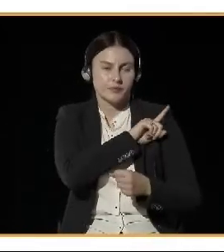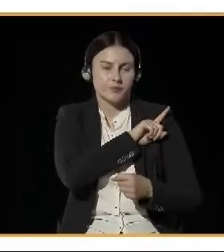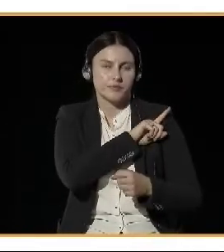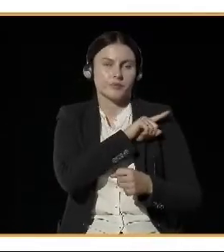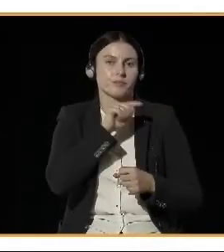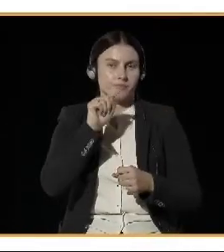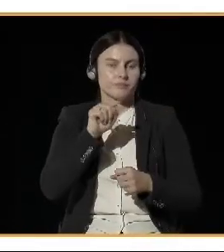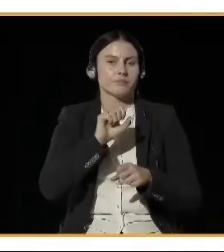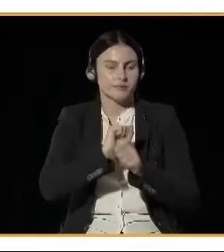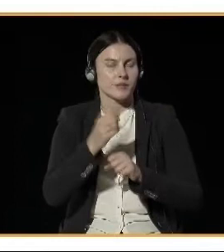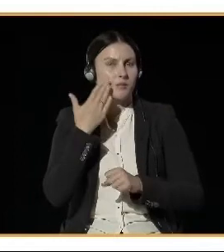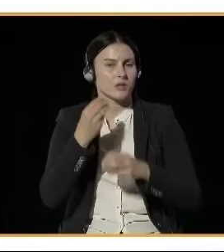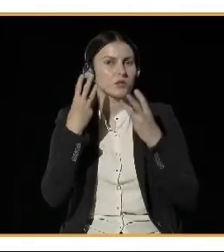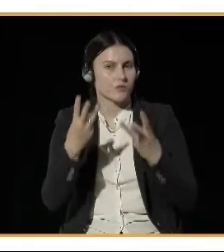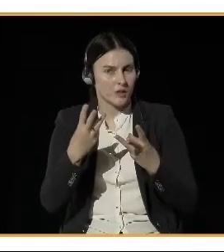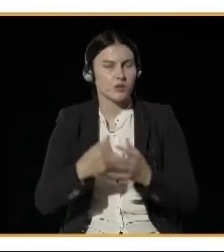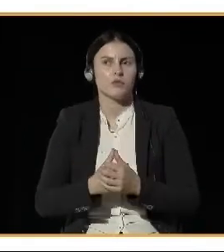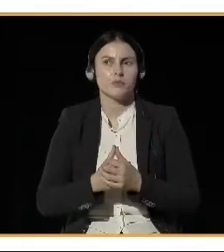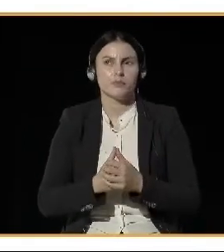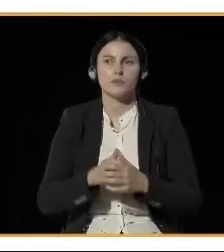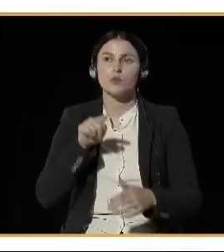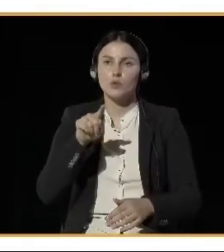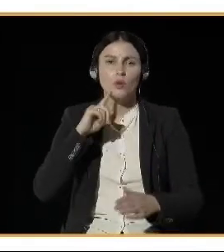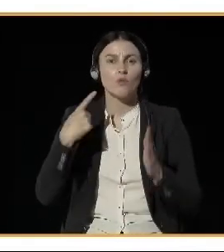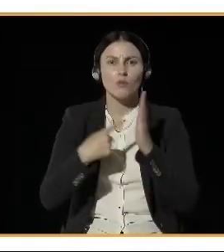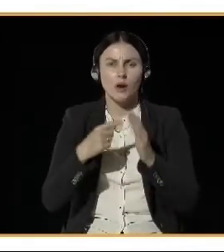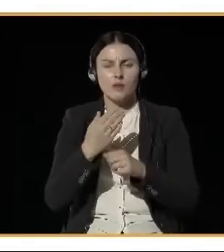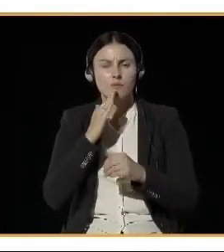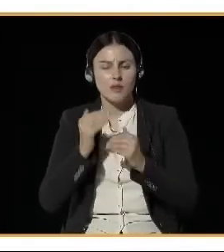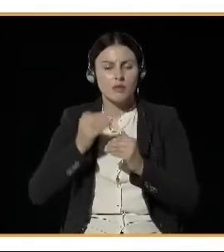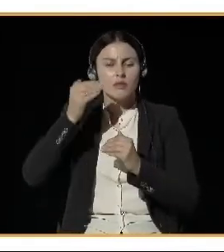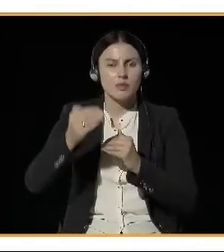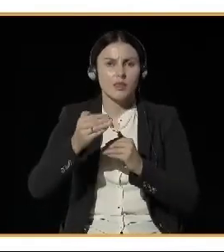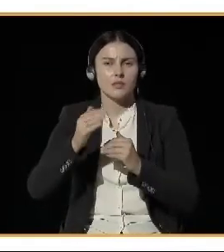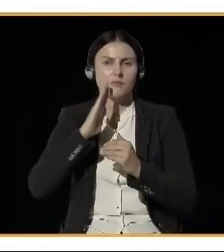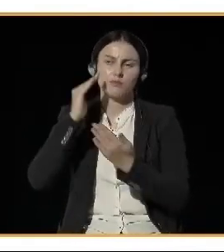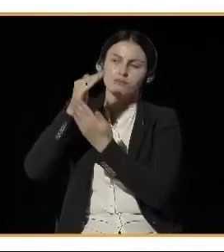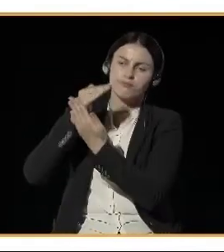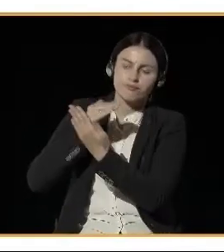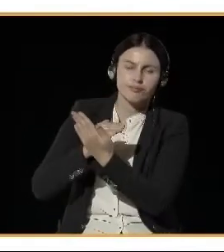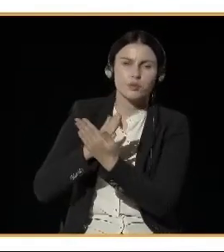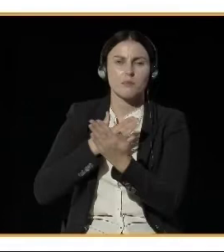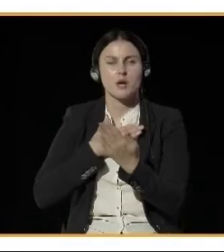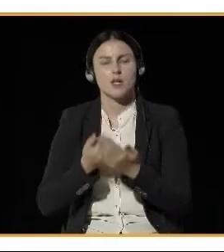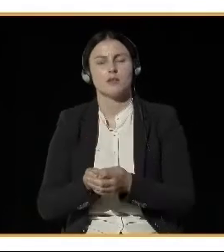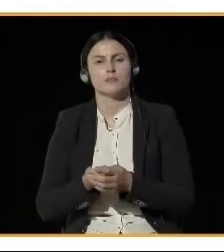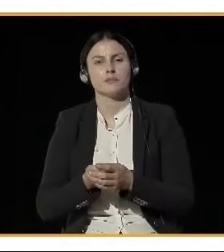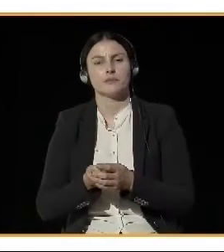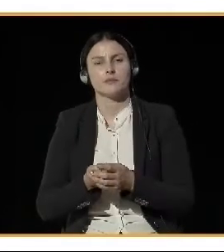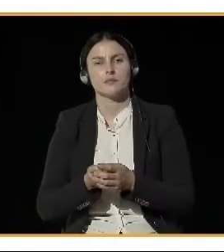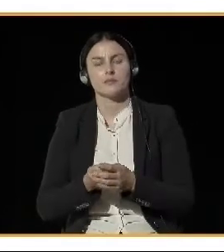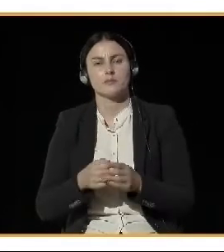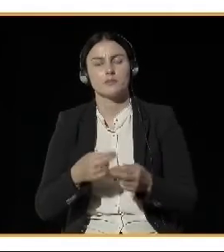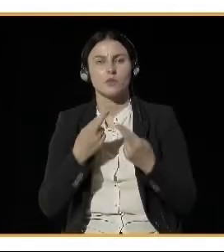because they show another solutions. They can solve a problem